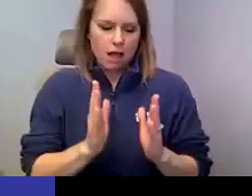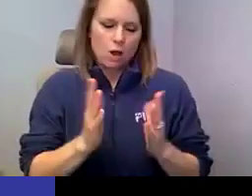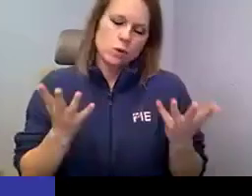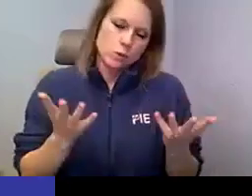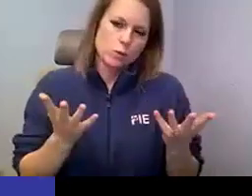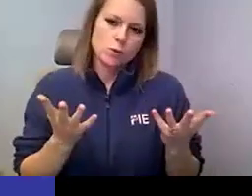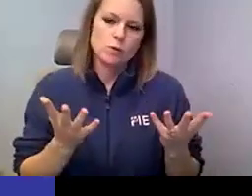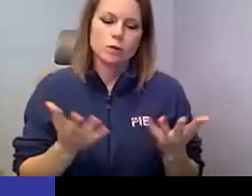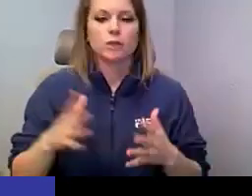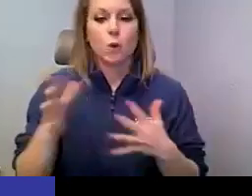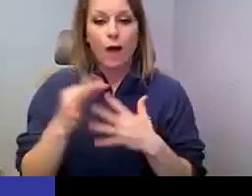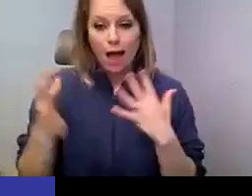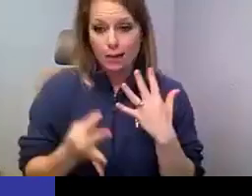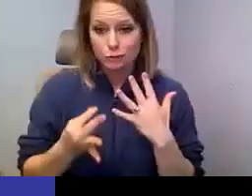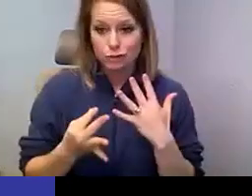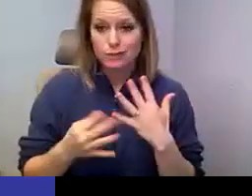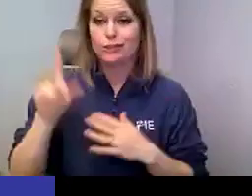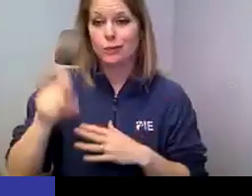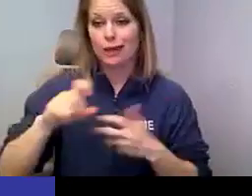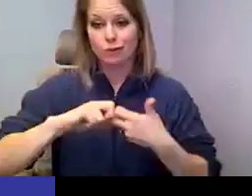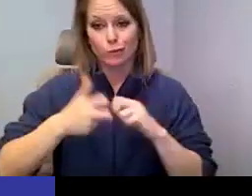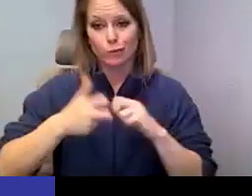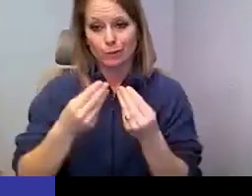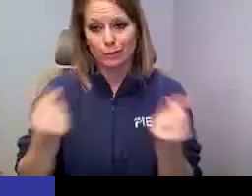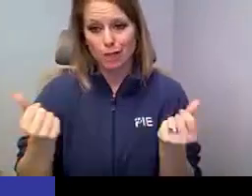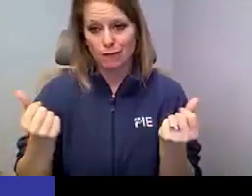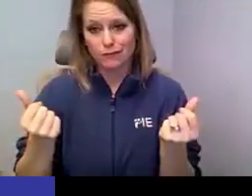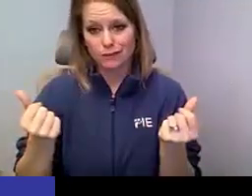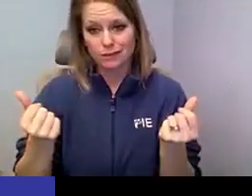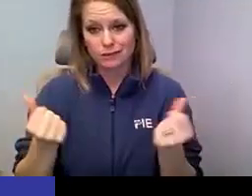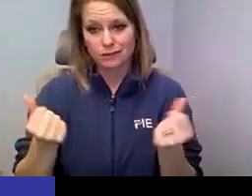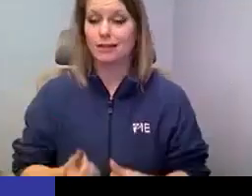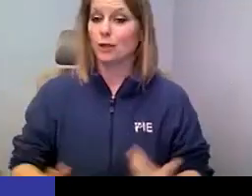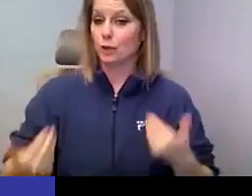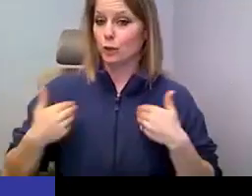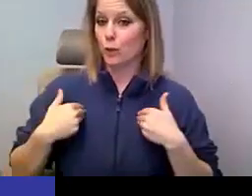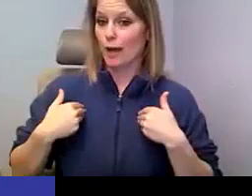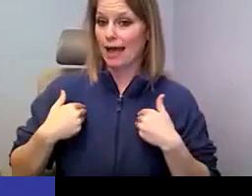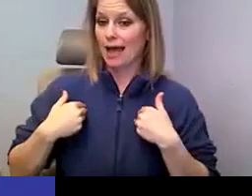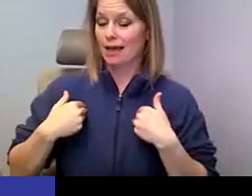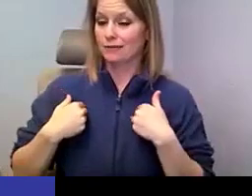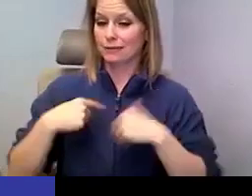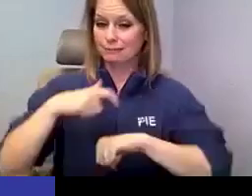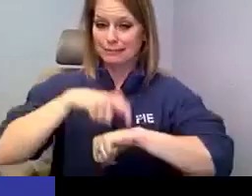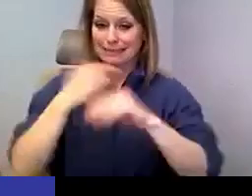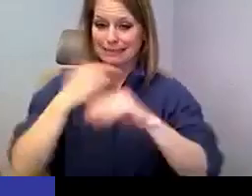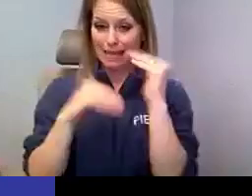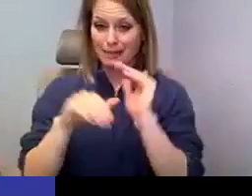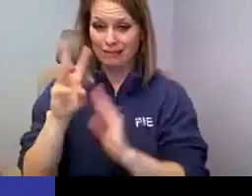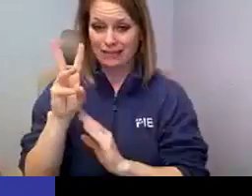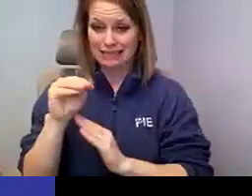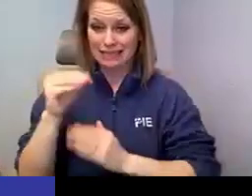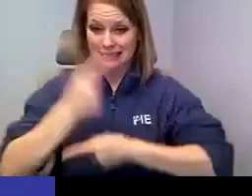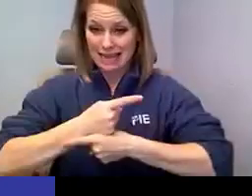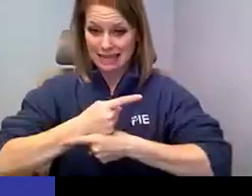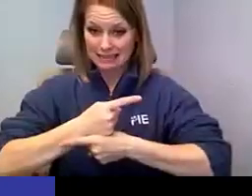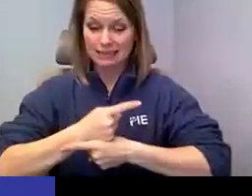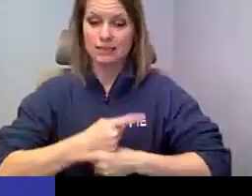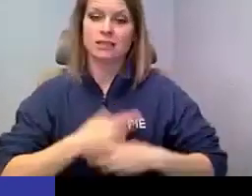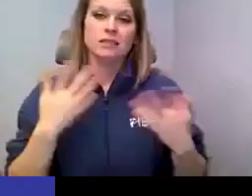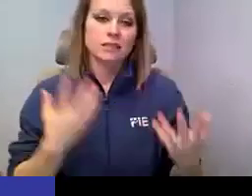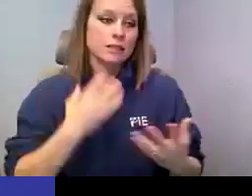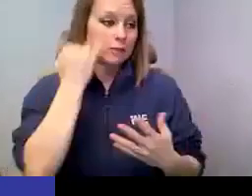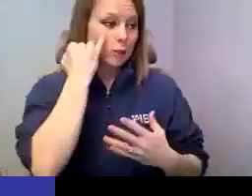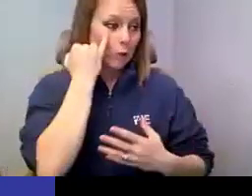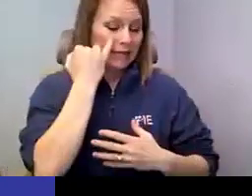you need to problem solve. You have 60 days to complete the evaluation. So a summer referral, if the staff doesn't know the student